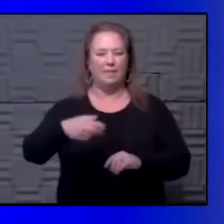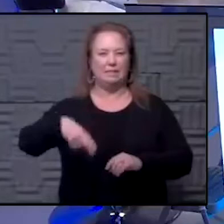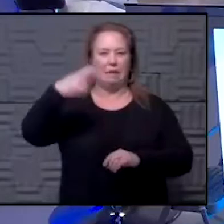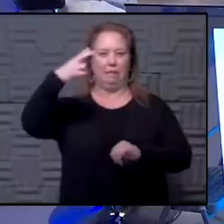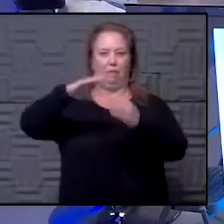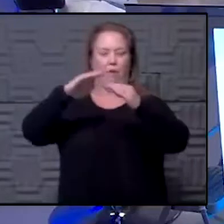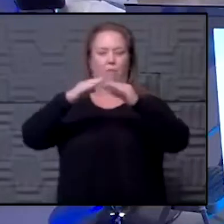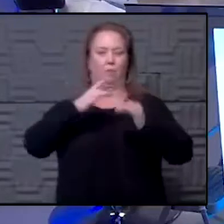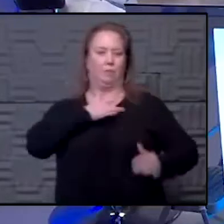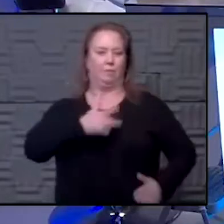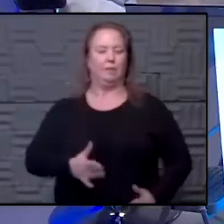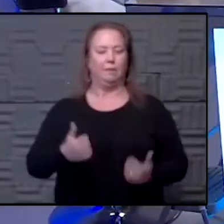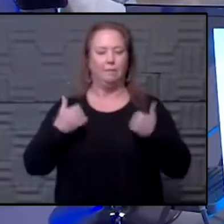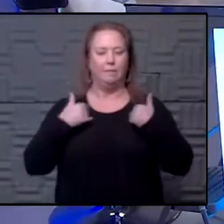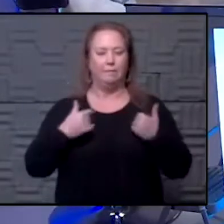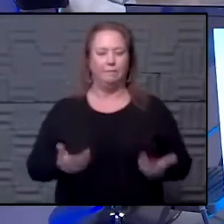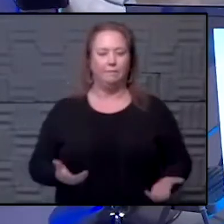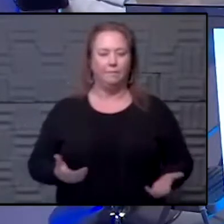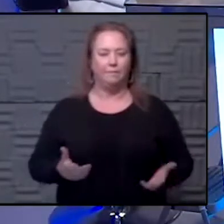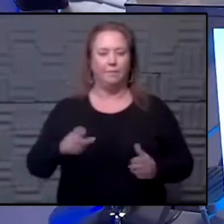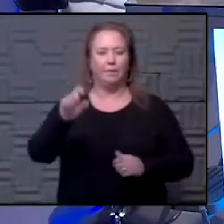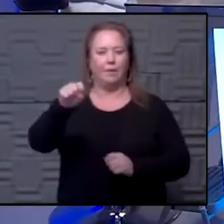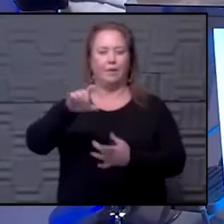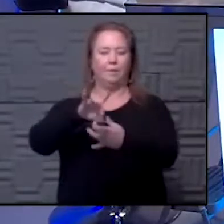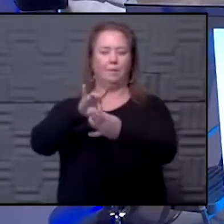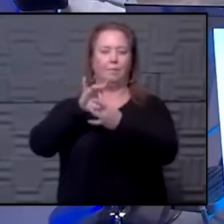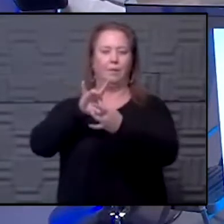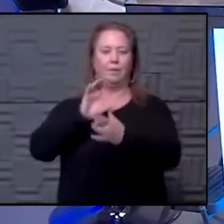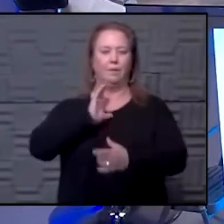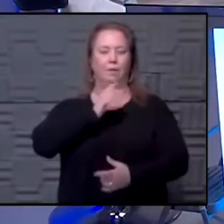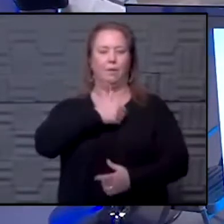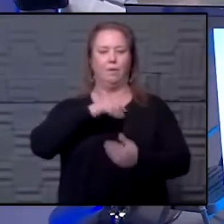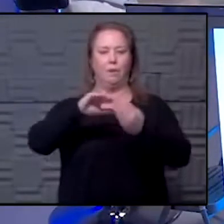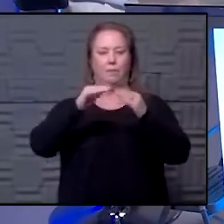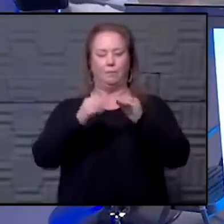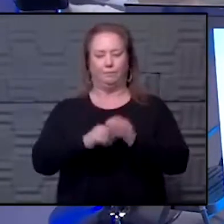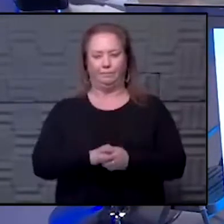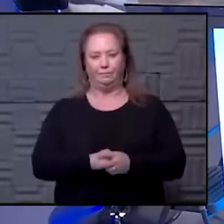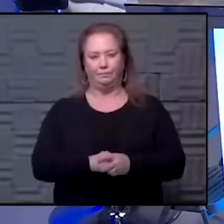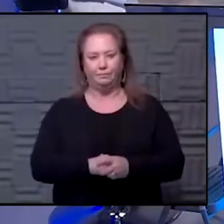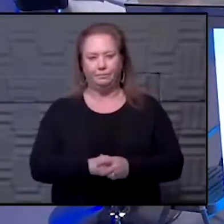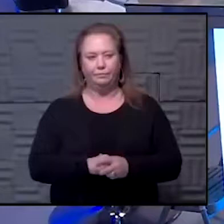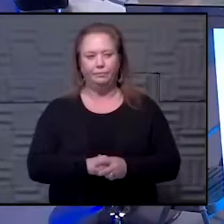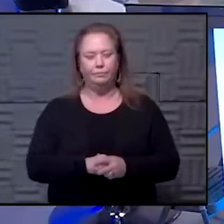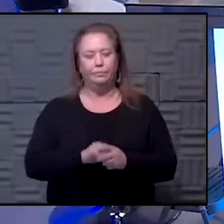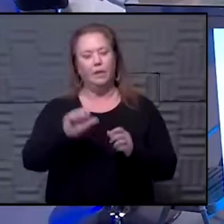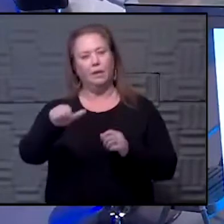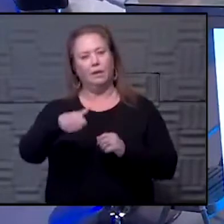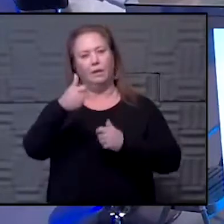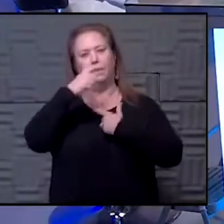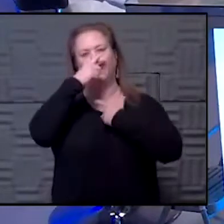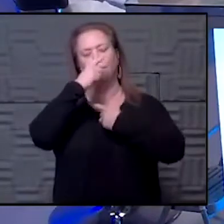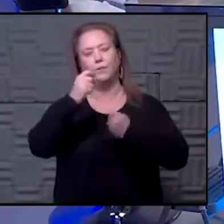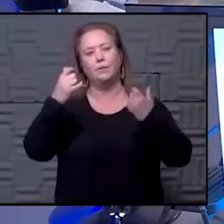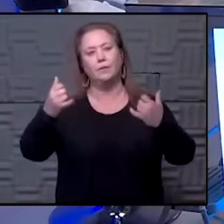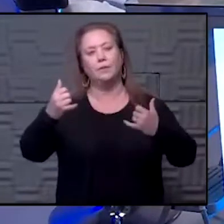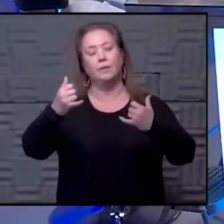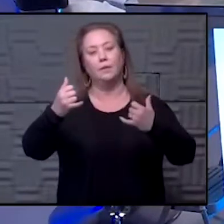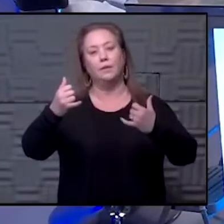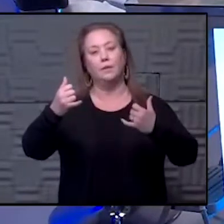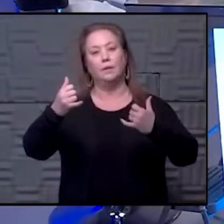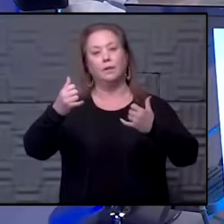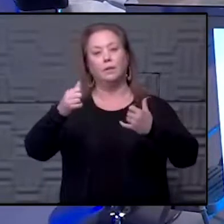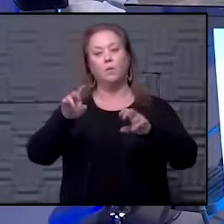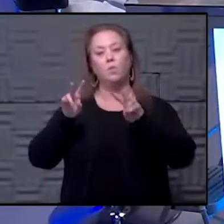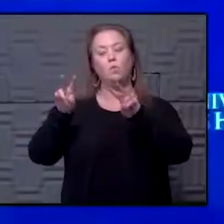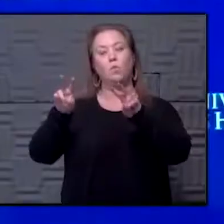than we typically have, so that could also be attributing to our A little bit of a number. rise. Yep. So, the other interesting thing today is we look at what are the things